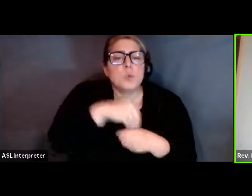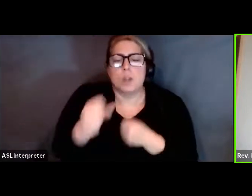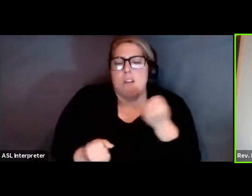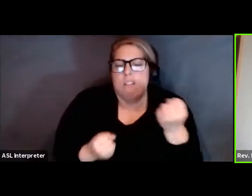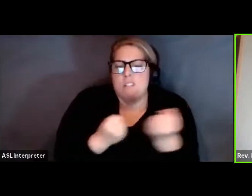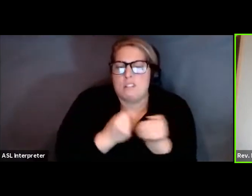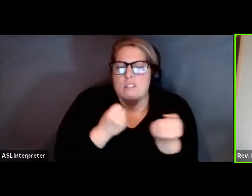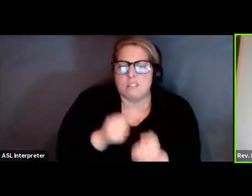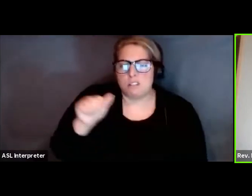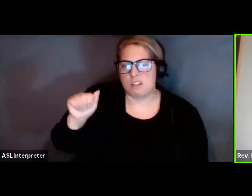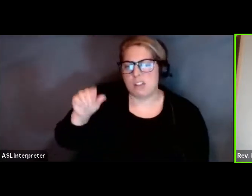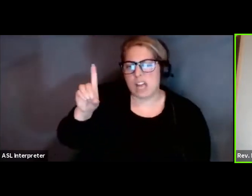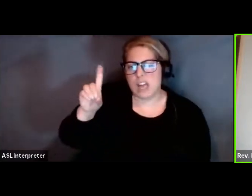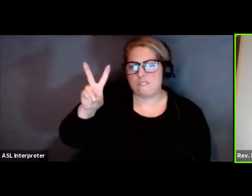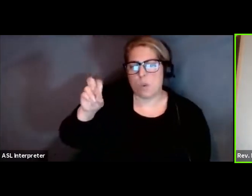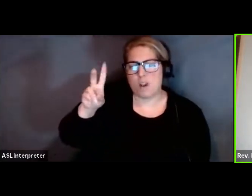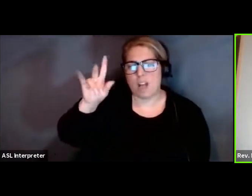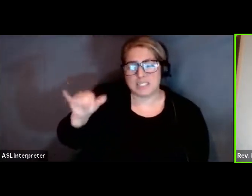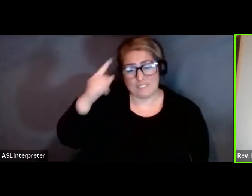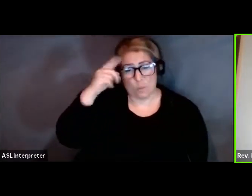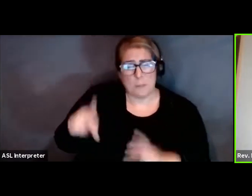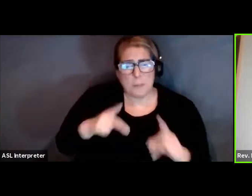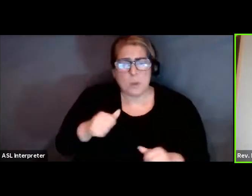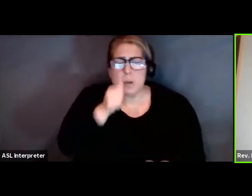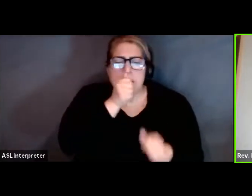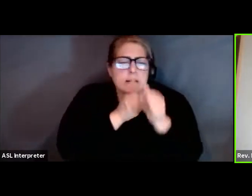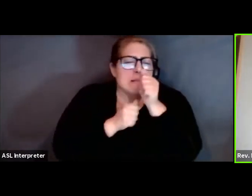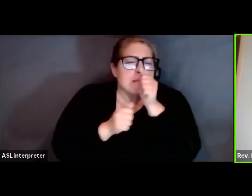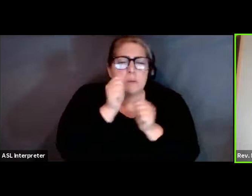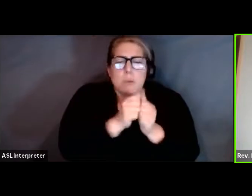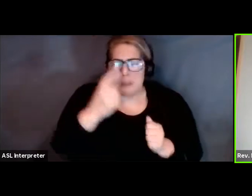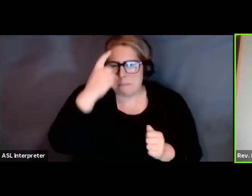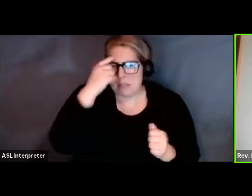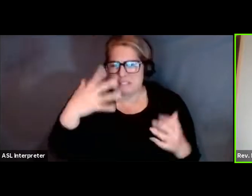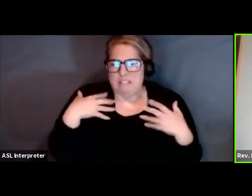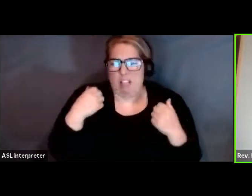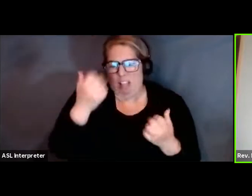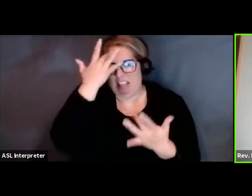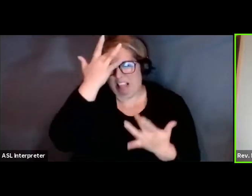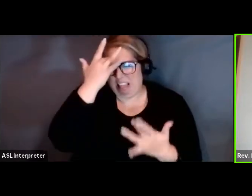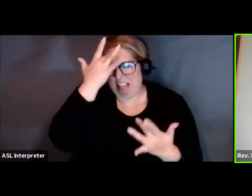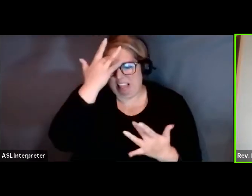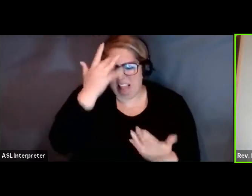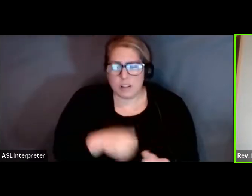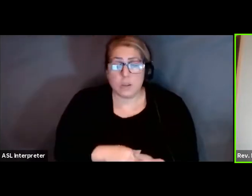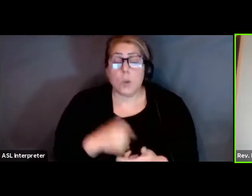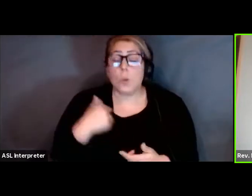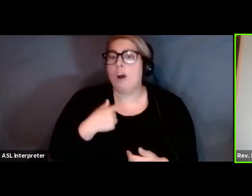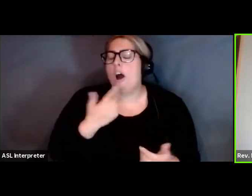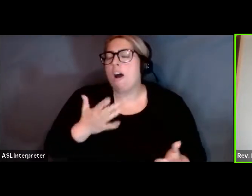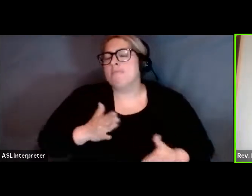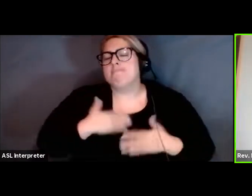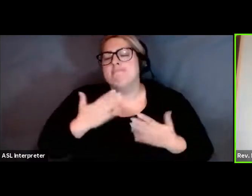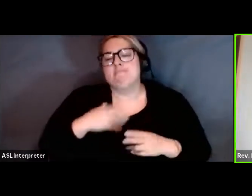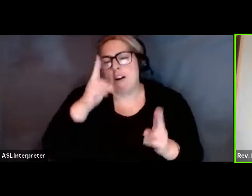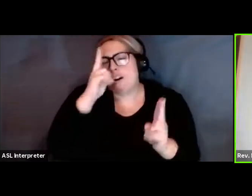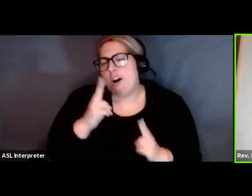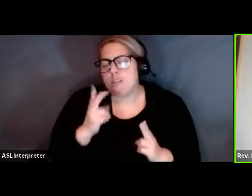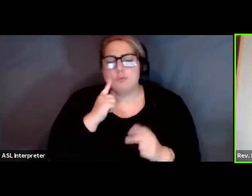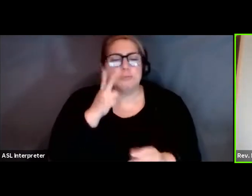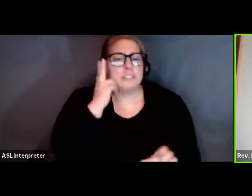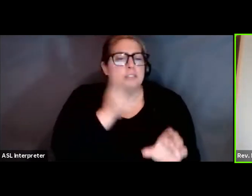living with serious mental illness. And we are truly proud to be partnering with Fountain House in this work.